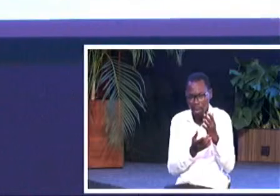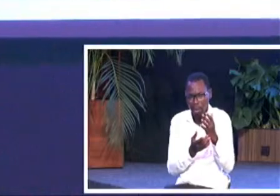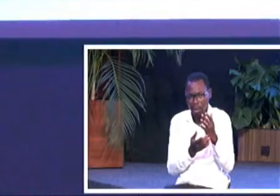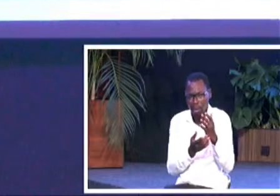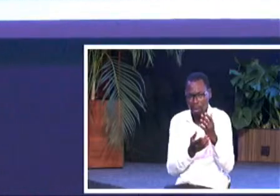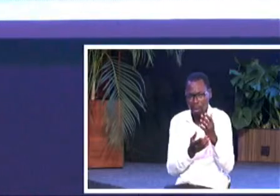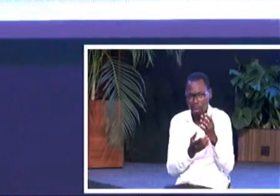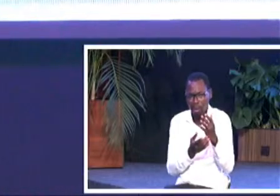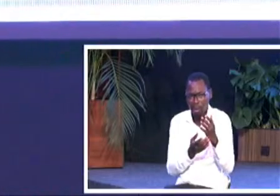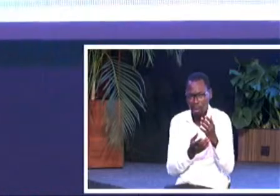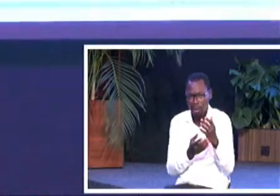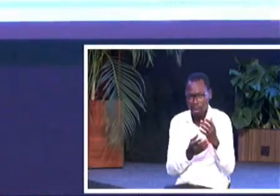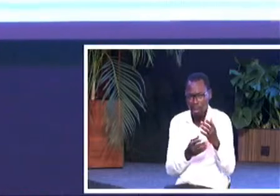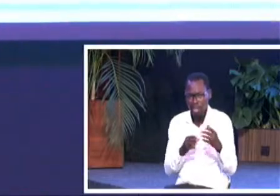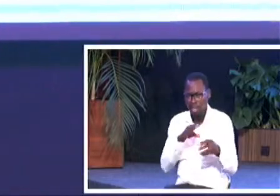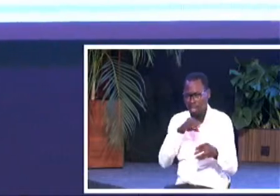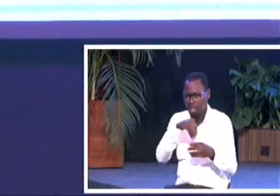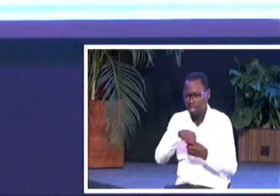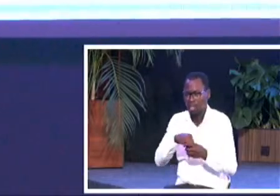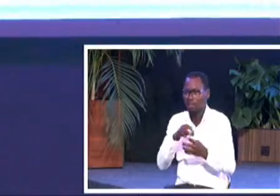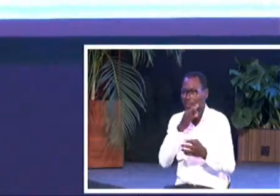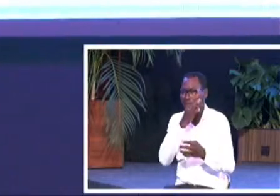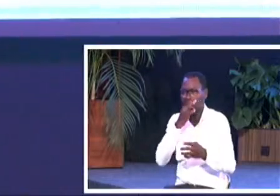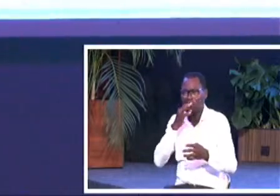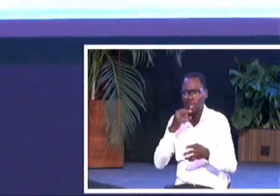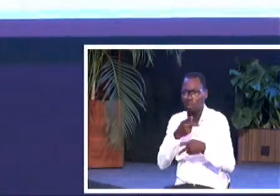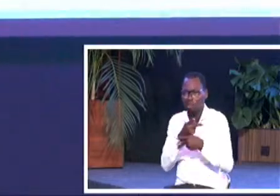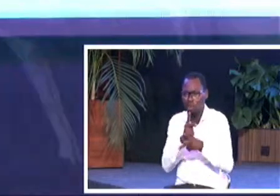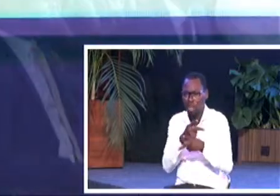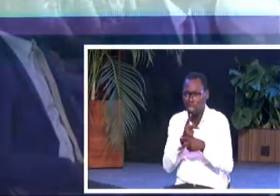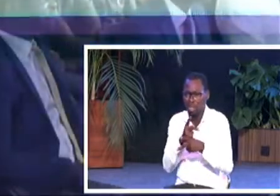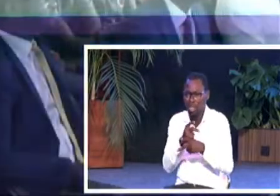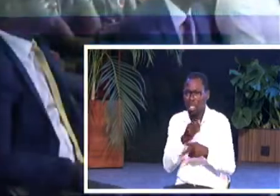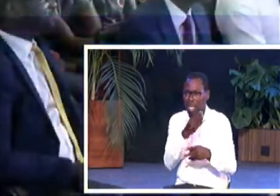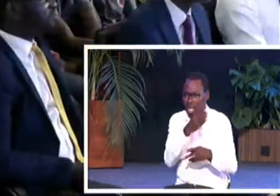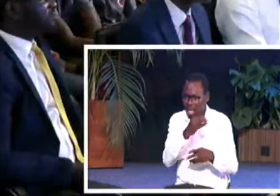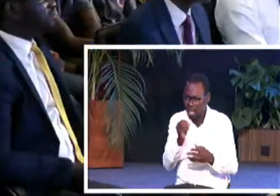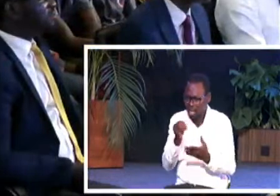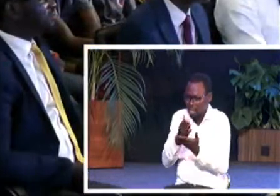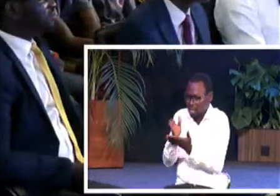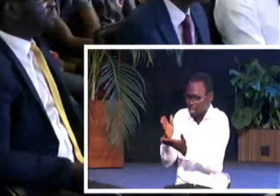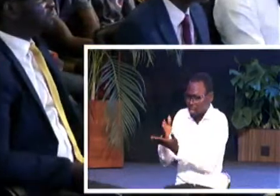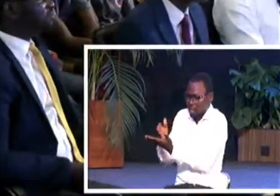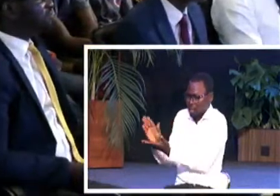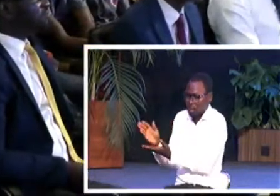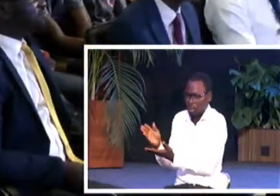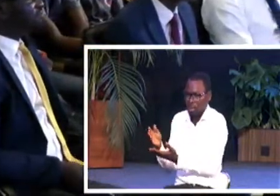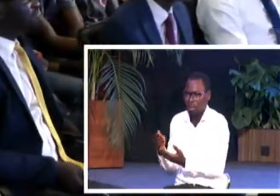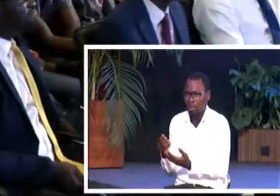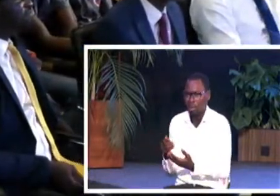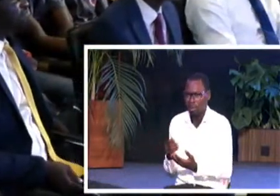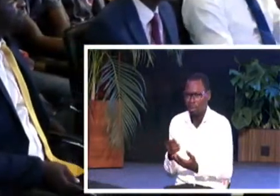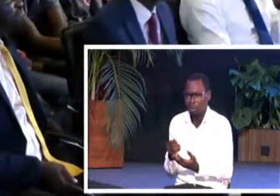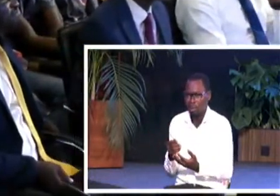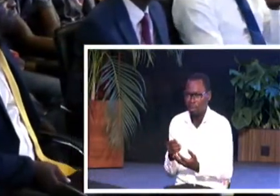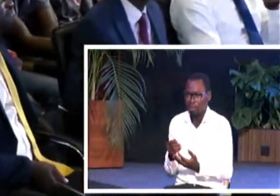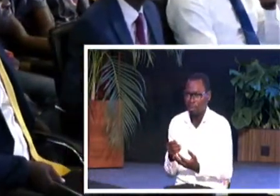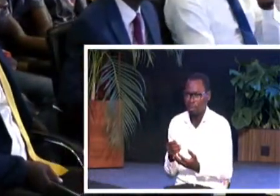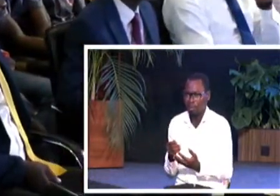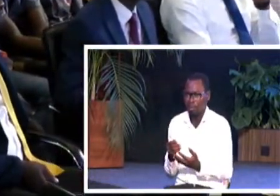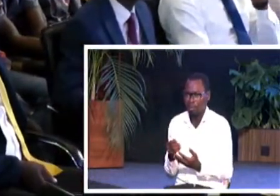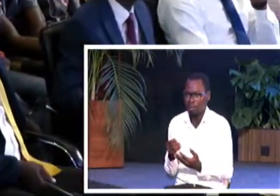AI, in farm production and distribution. So me, I'm doing it the BBC